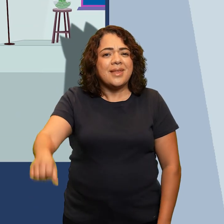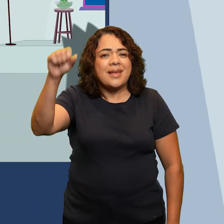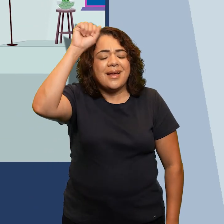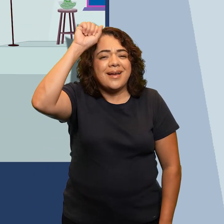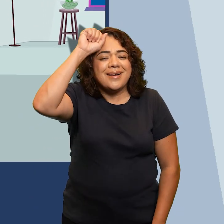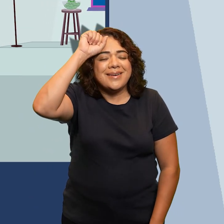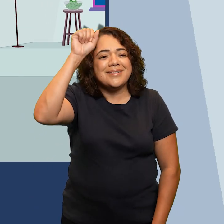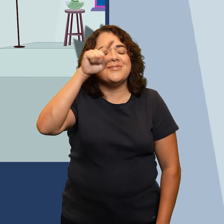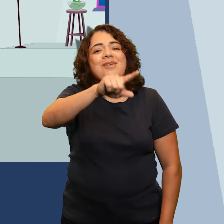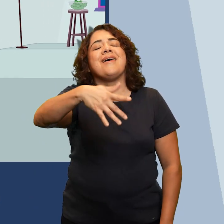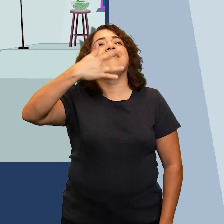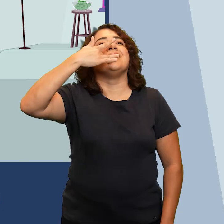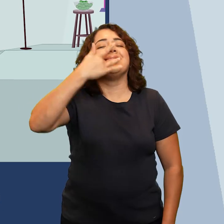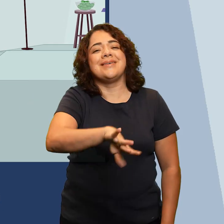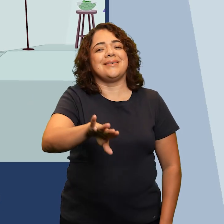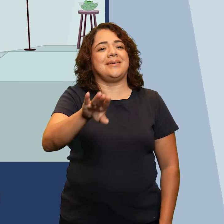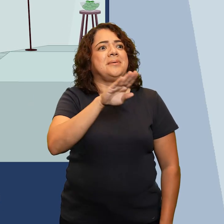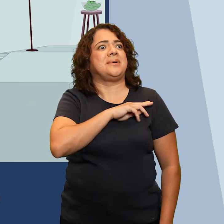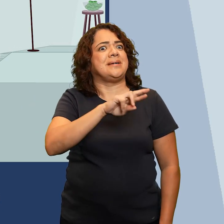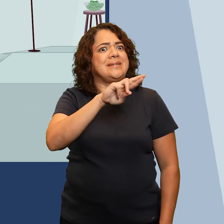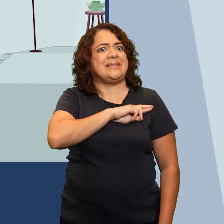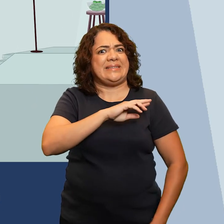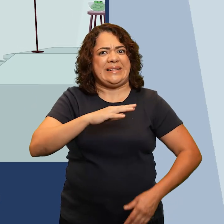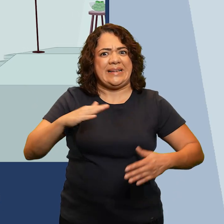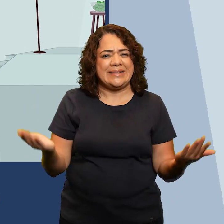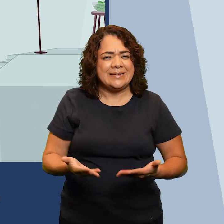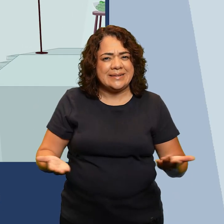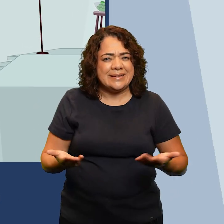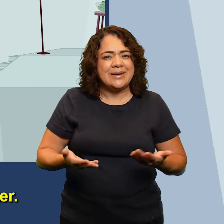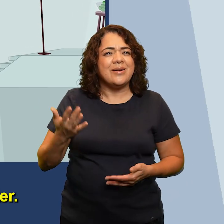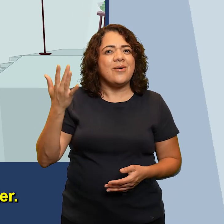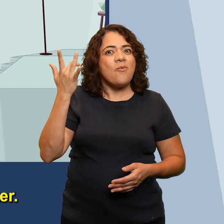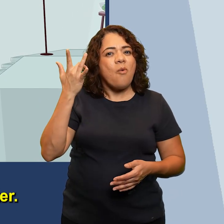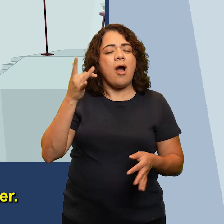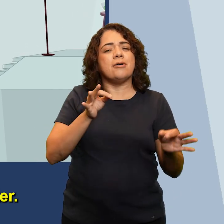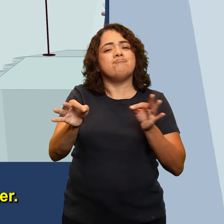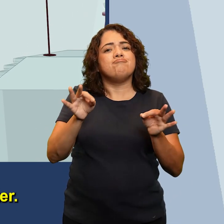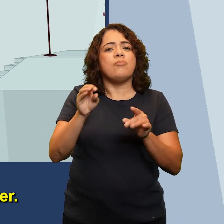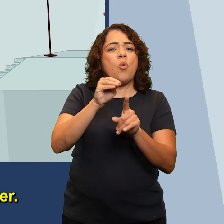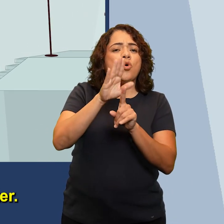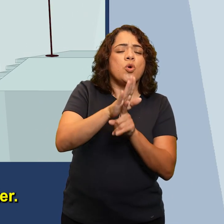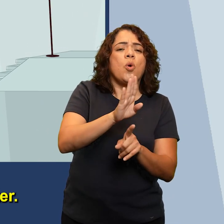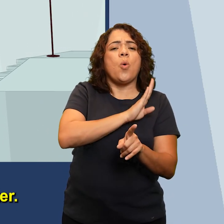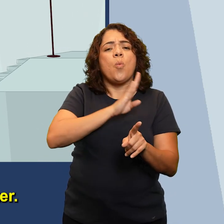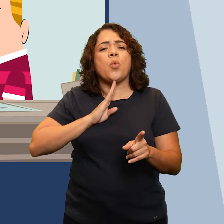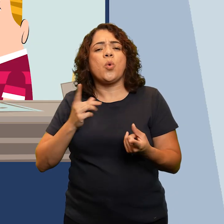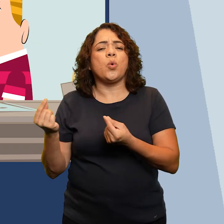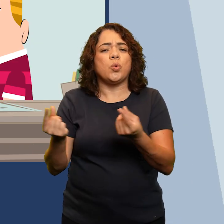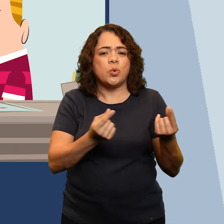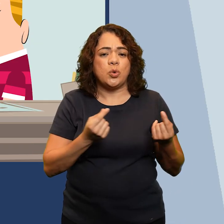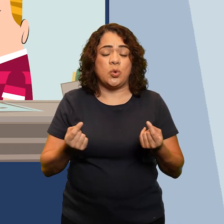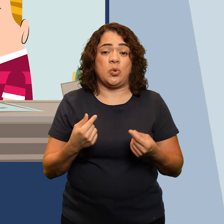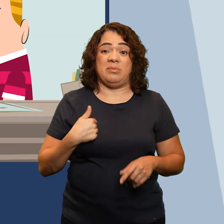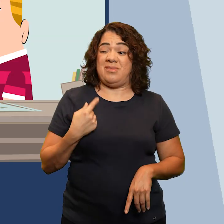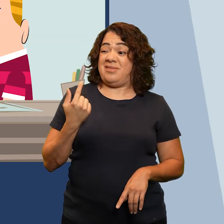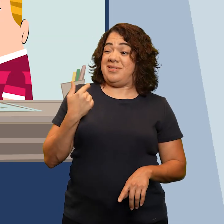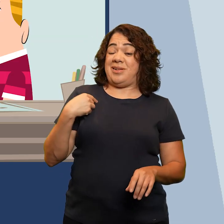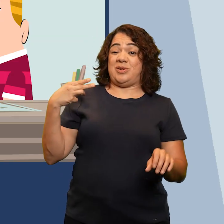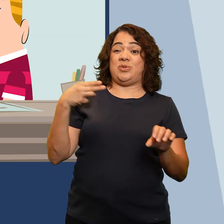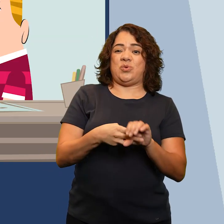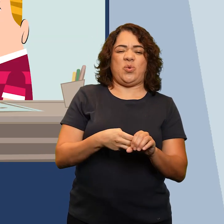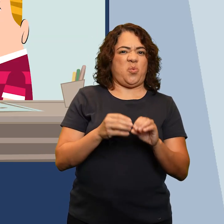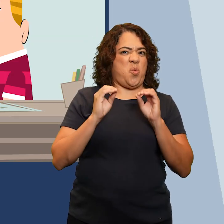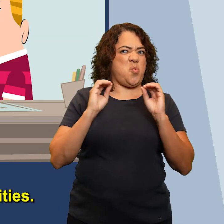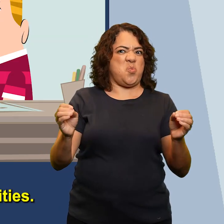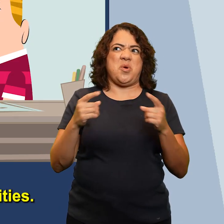Steven, you're so lucky that Bass Ken Robbins is hosting your orientation on how to be a board member of the Regional Center. When I joined my local